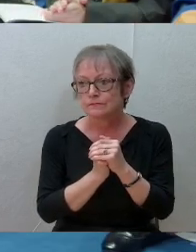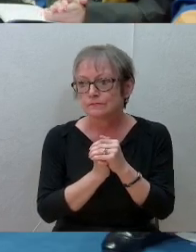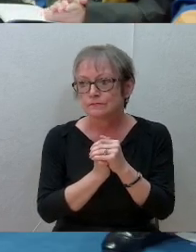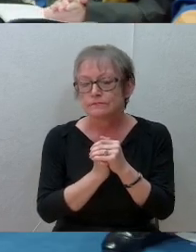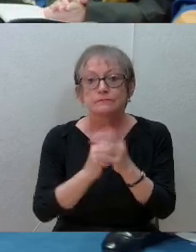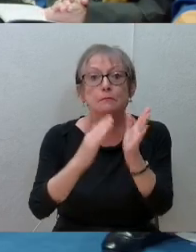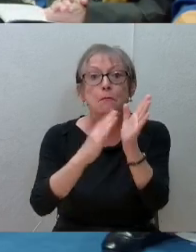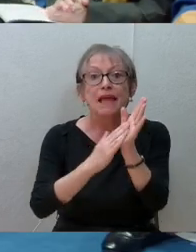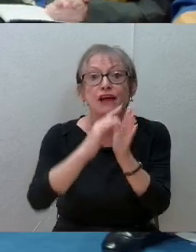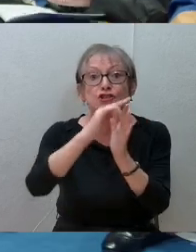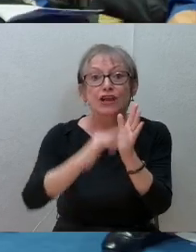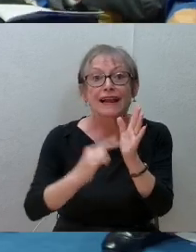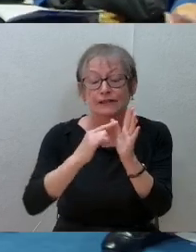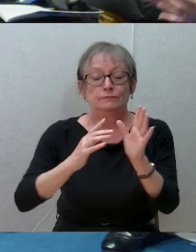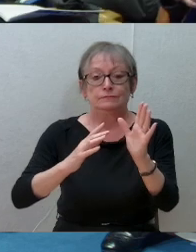Mia Jennings.